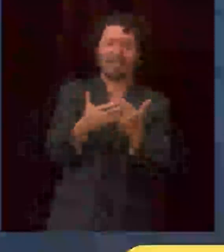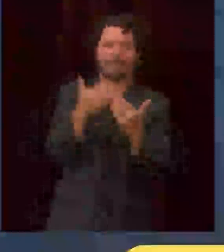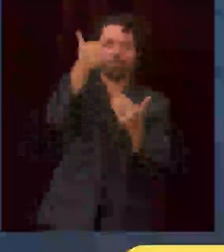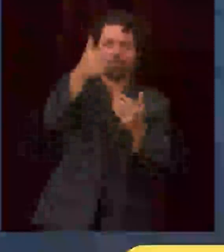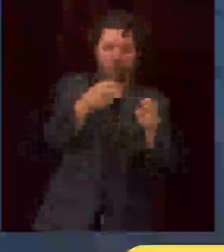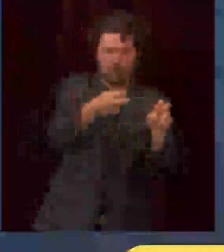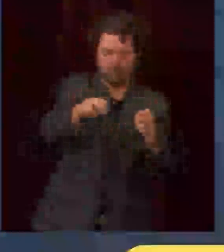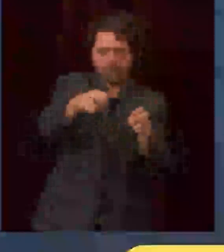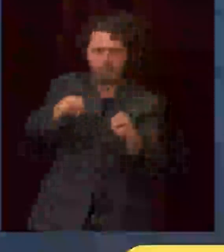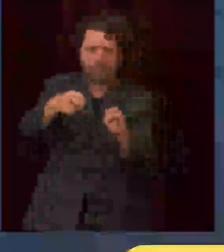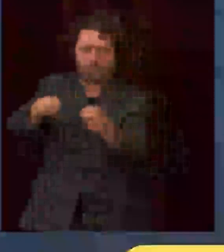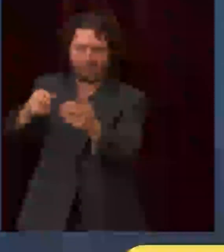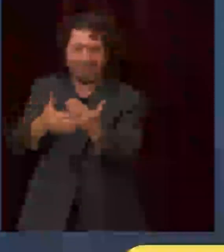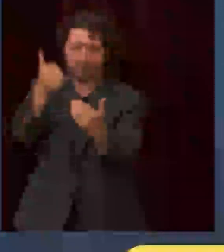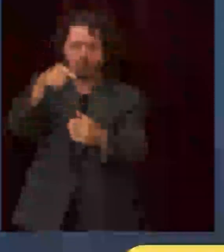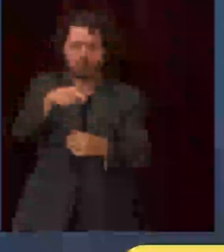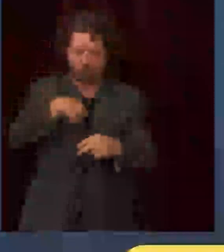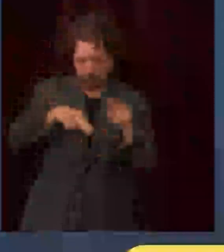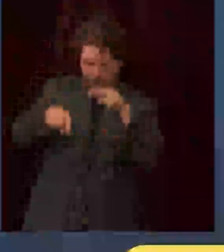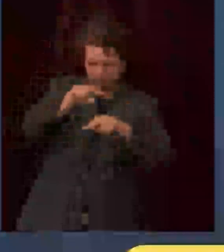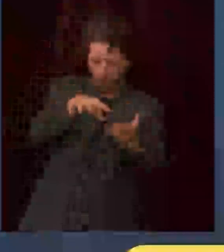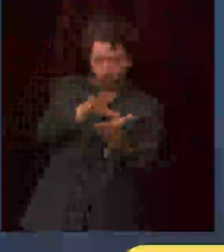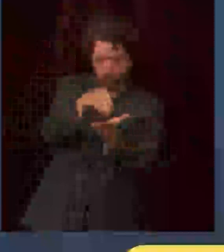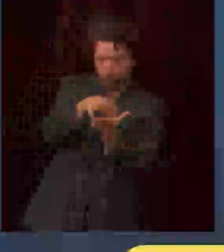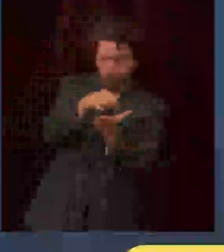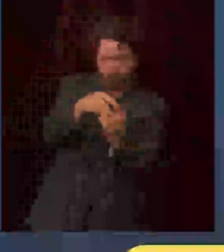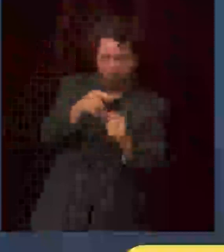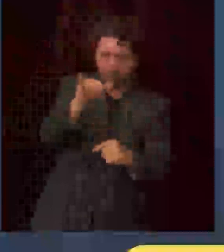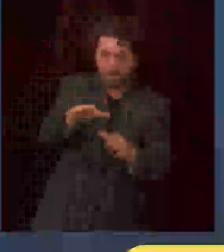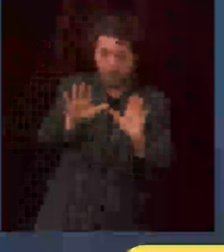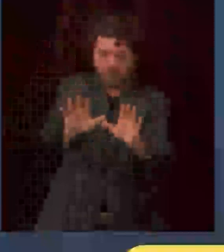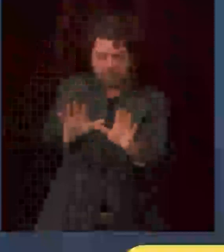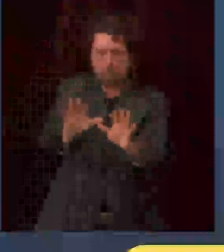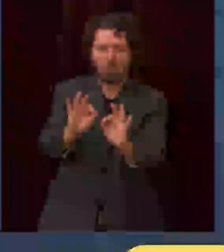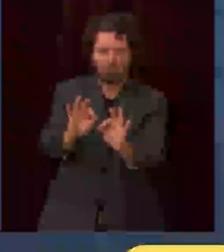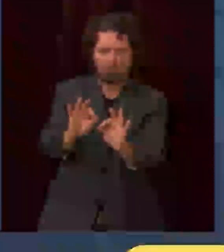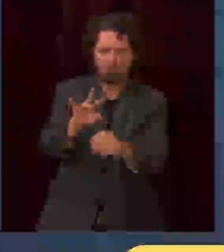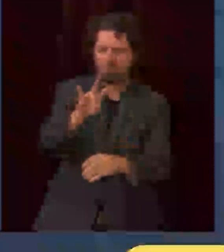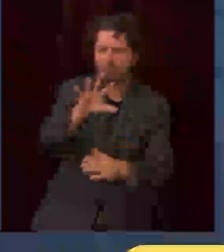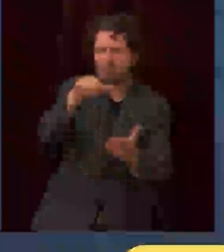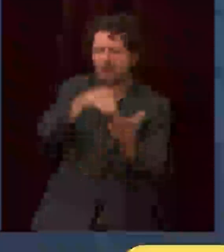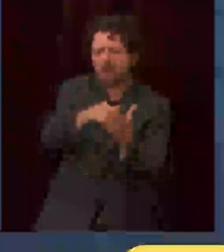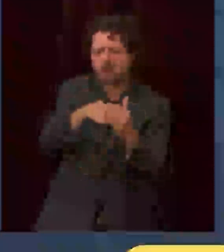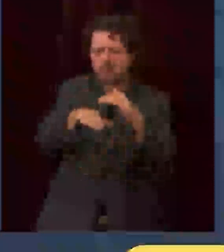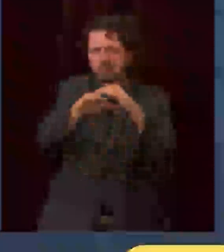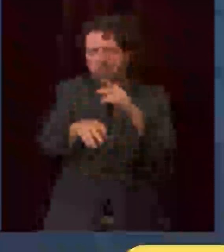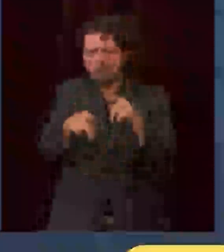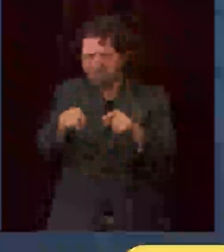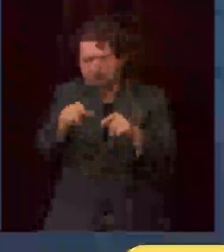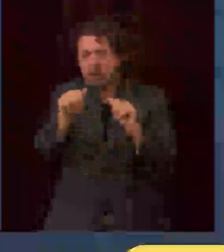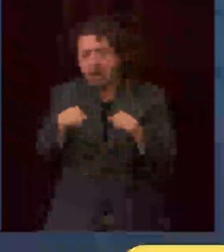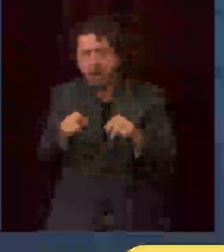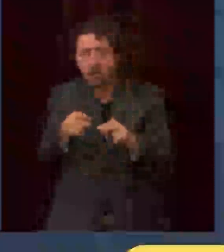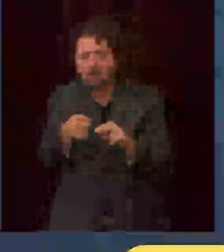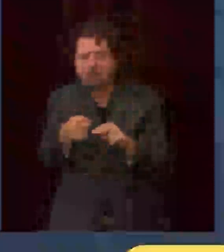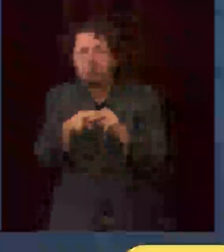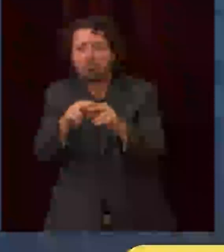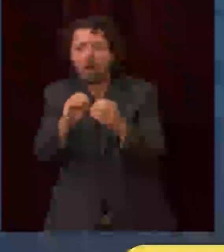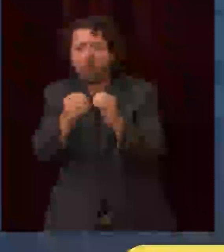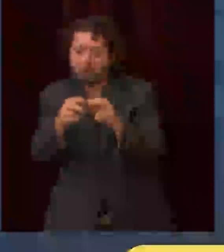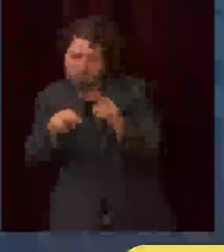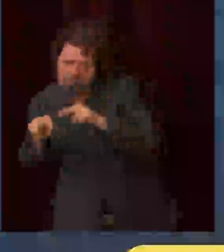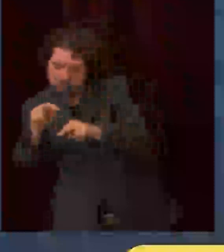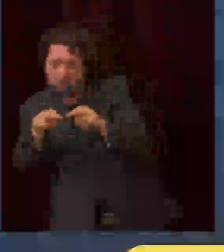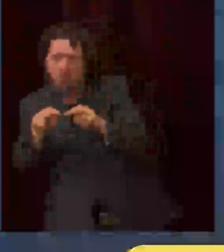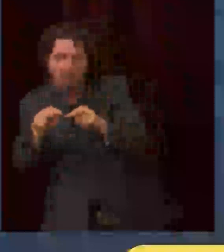this worked for folks. Then we went to the 10 per 100,000 population, which